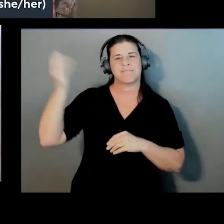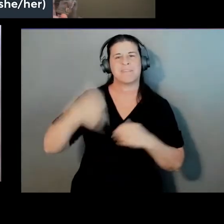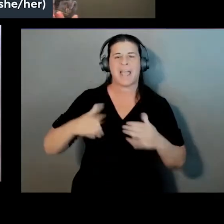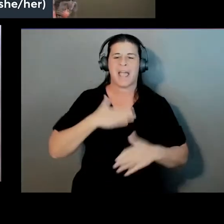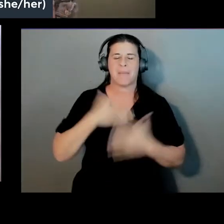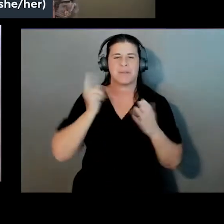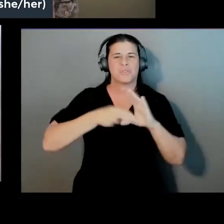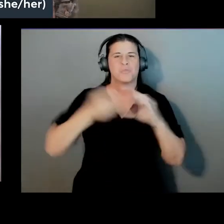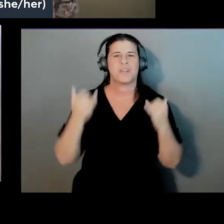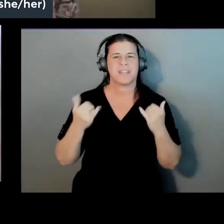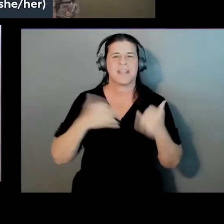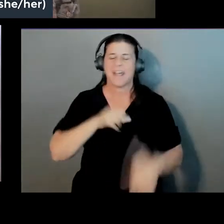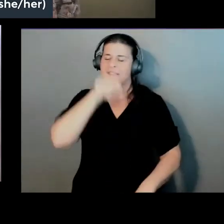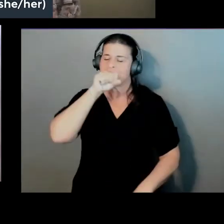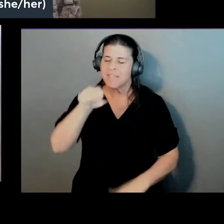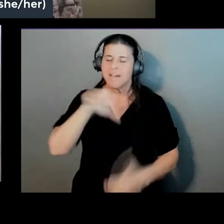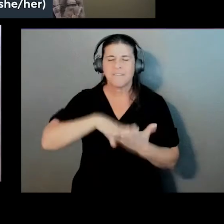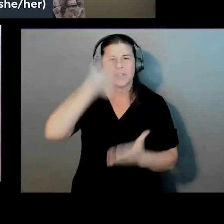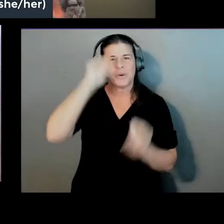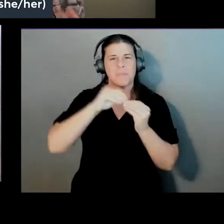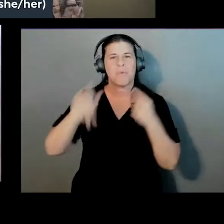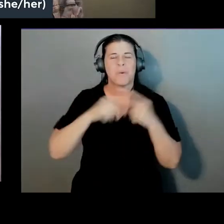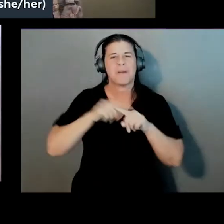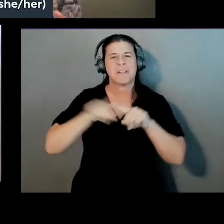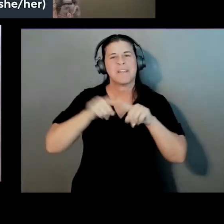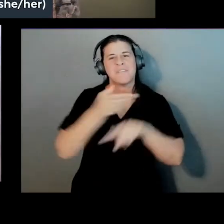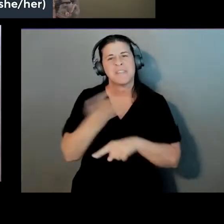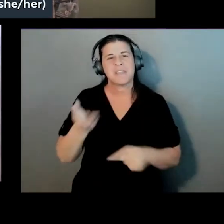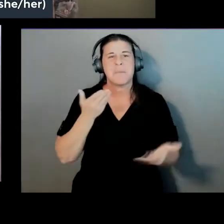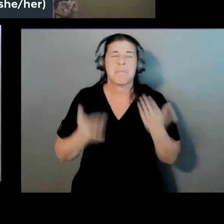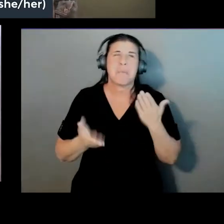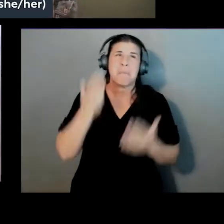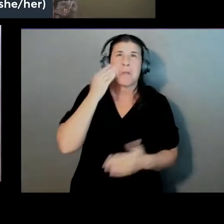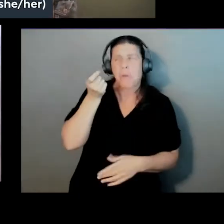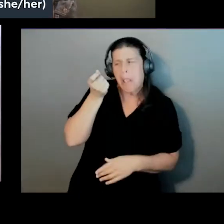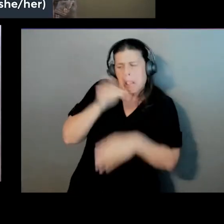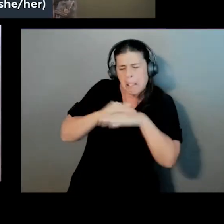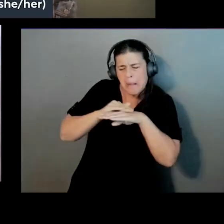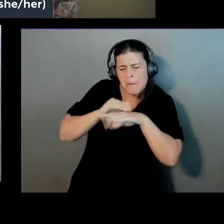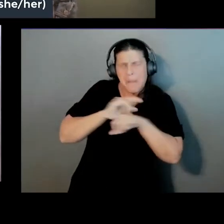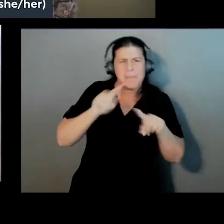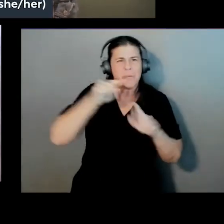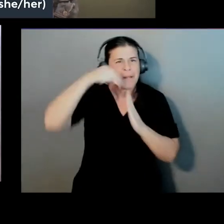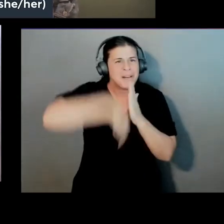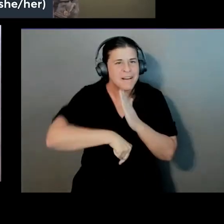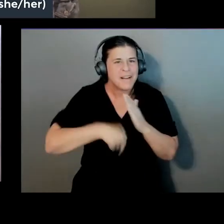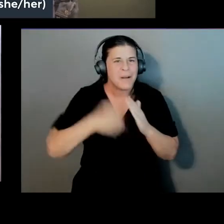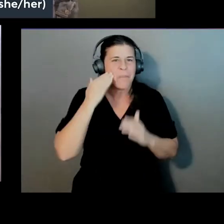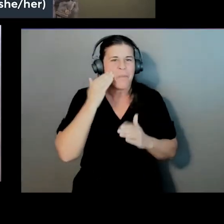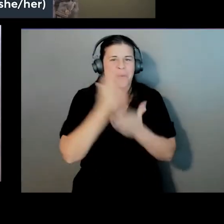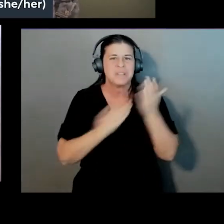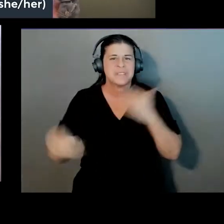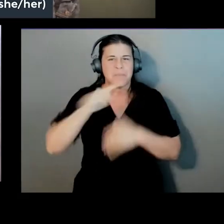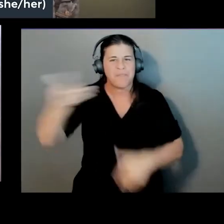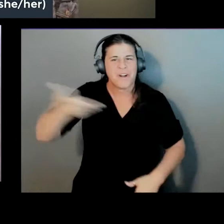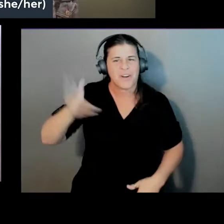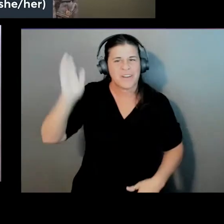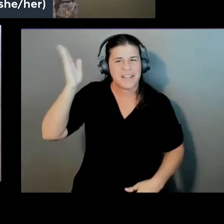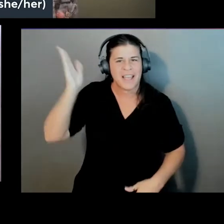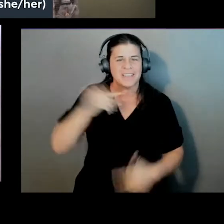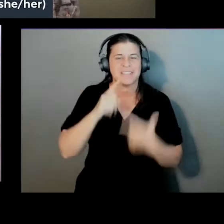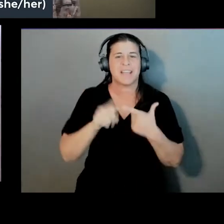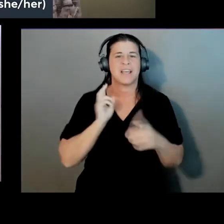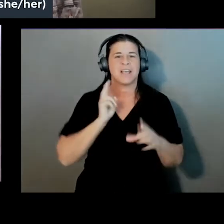love getting to learn more about things that I maybe know a little about, but get to dive deep with some of our guests. And then I'm joined here by